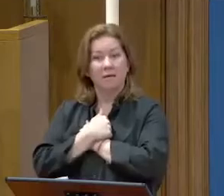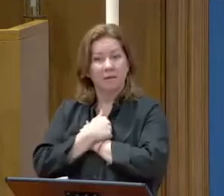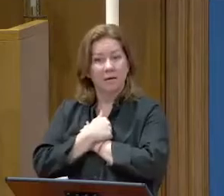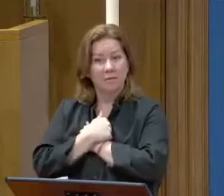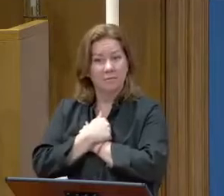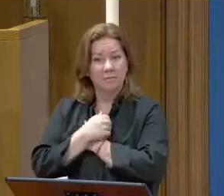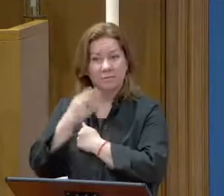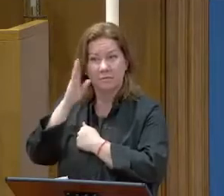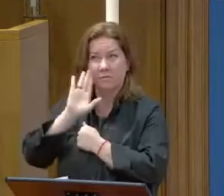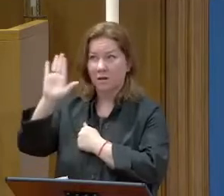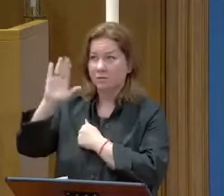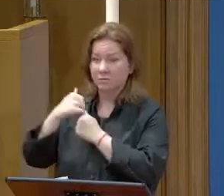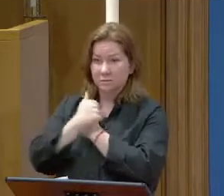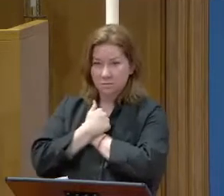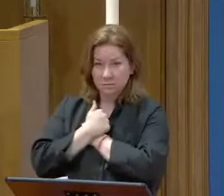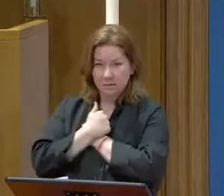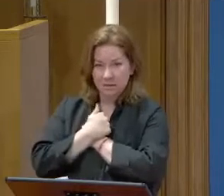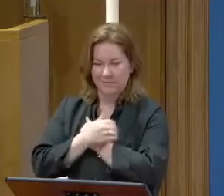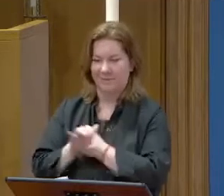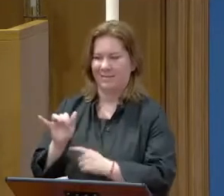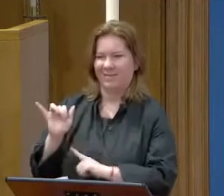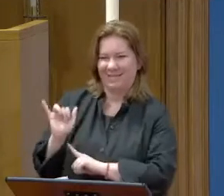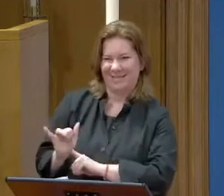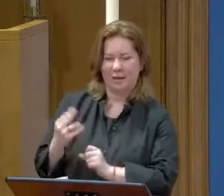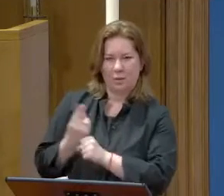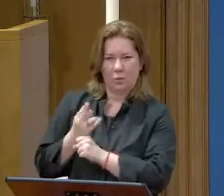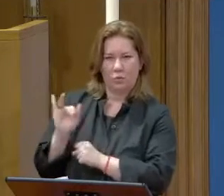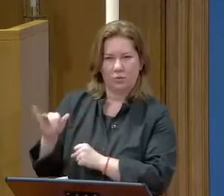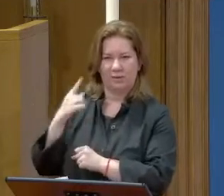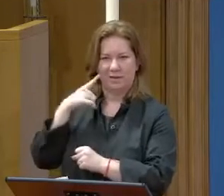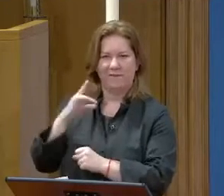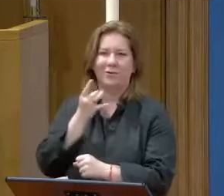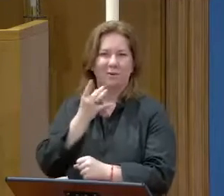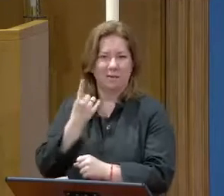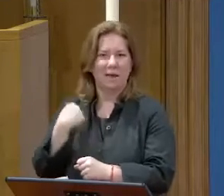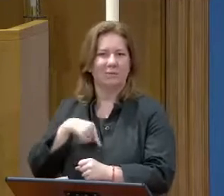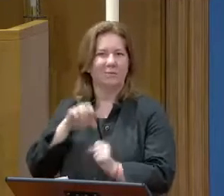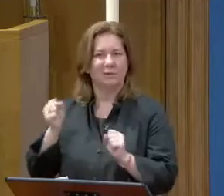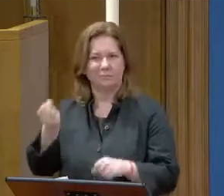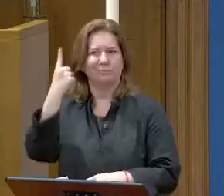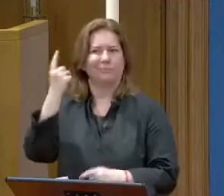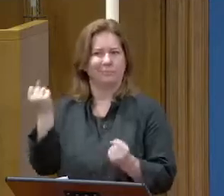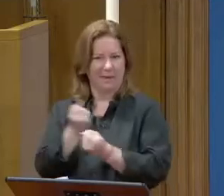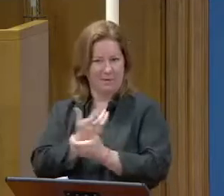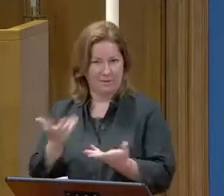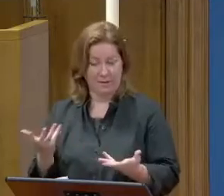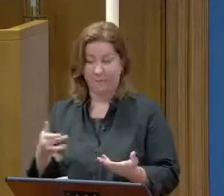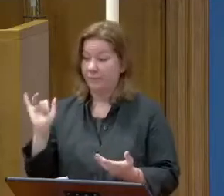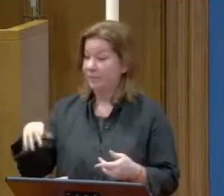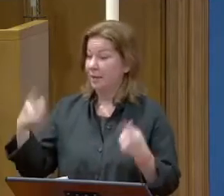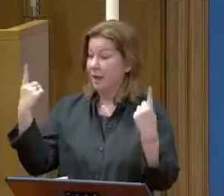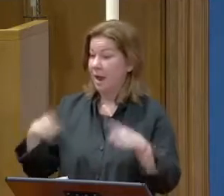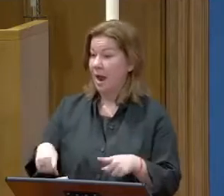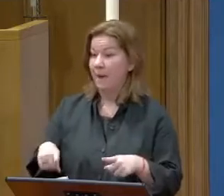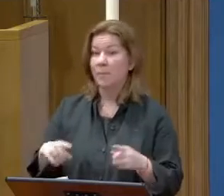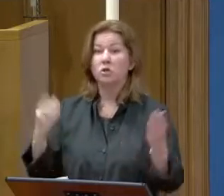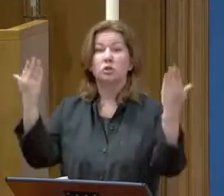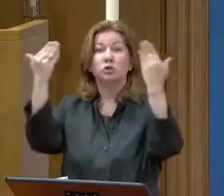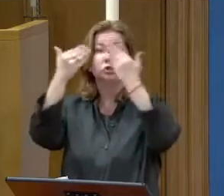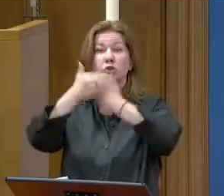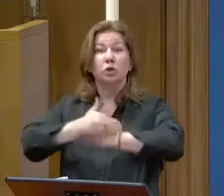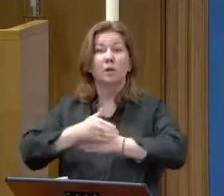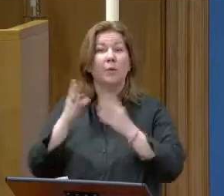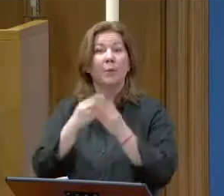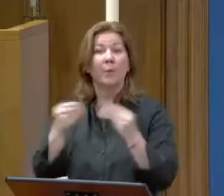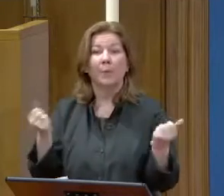that love of God will be the light by which we see and understand all things. And when that happens, darkness is going to have to